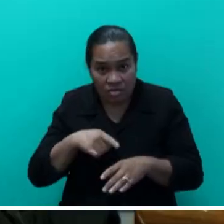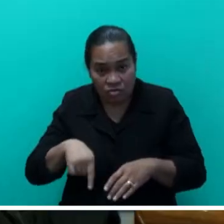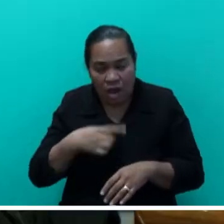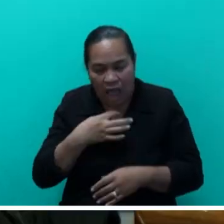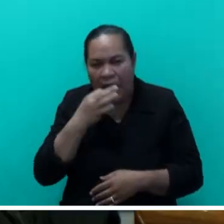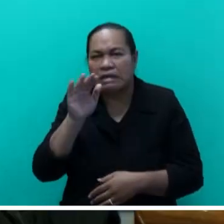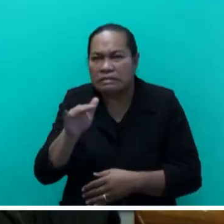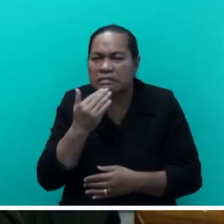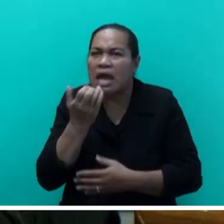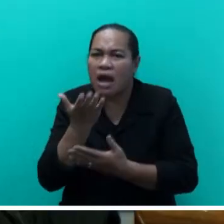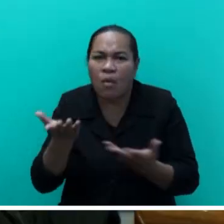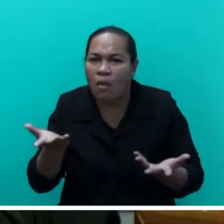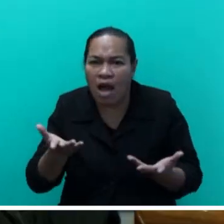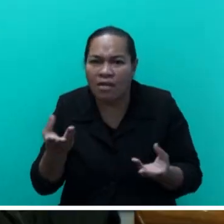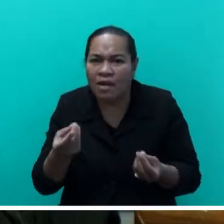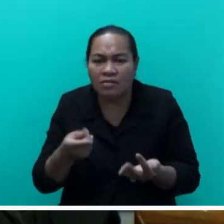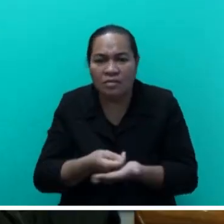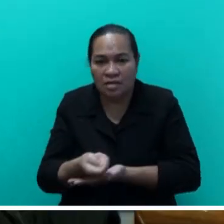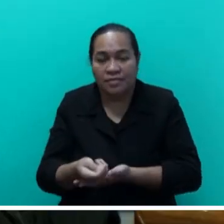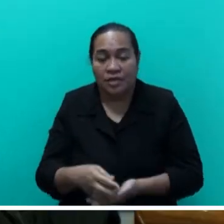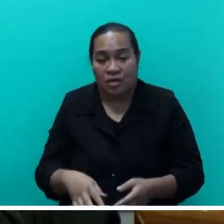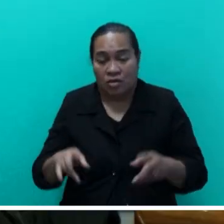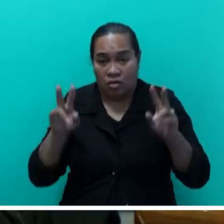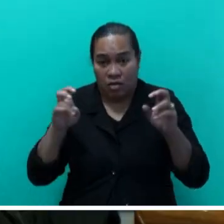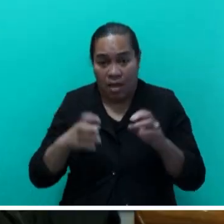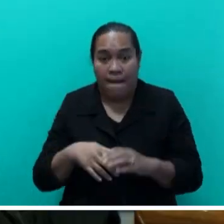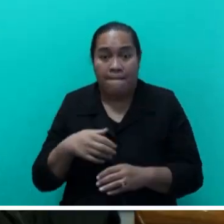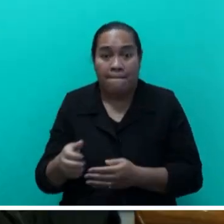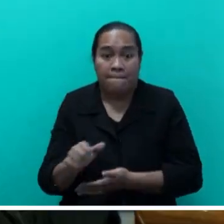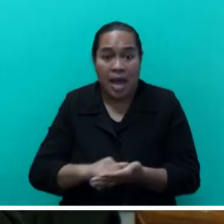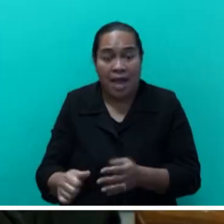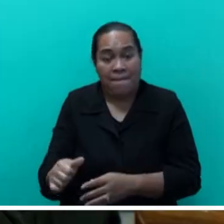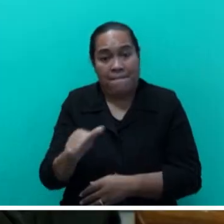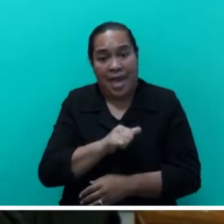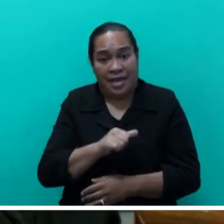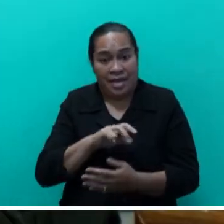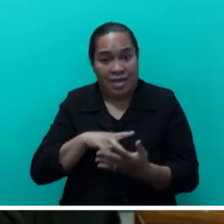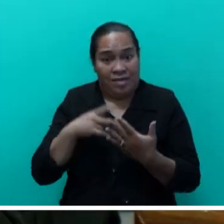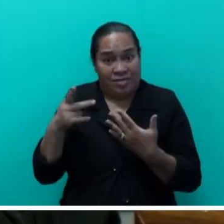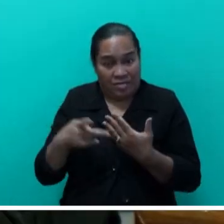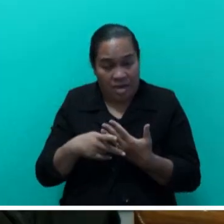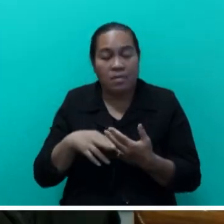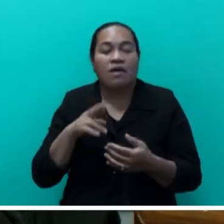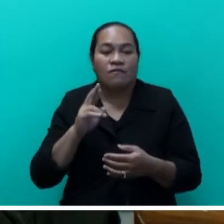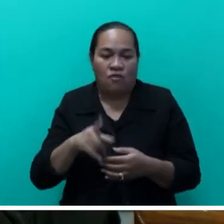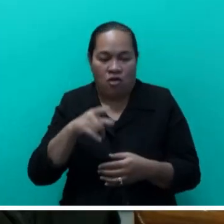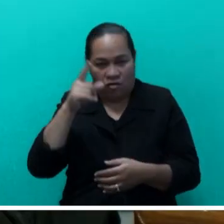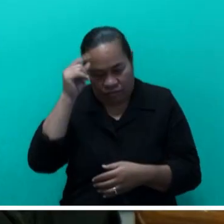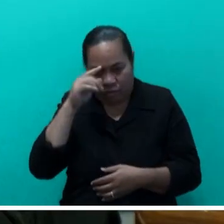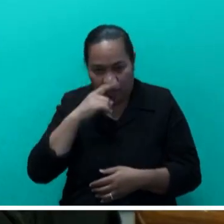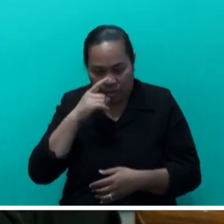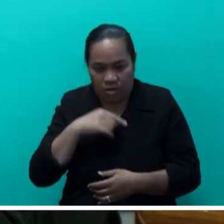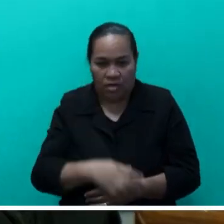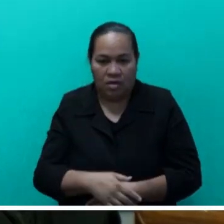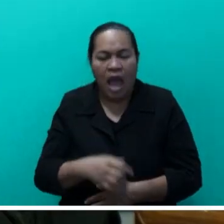The buyback scheme is a social justice program for Itoke. I was in